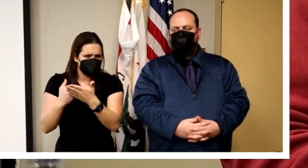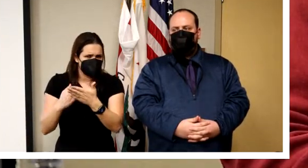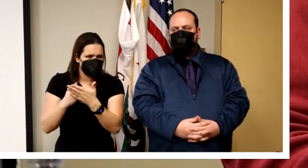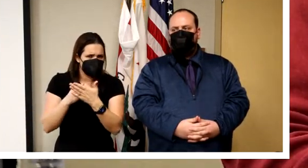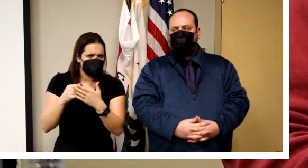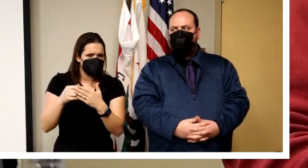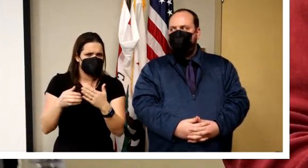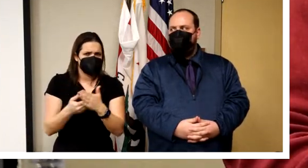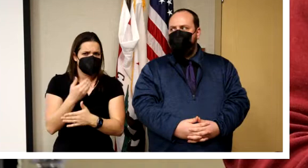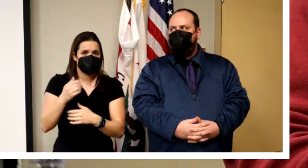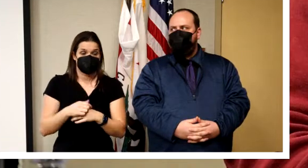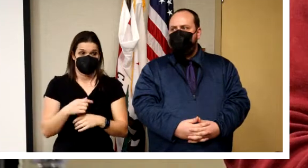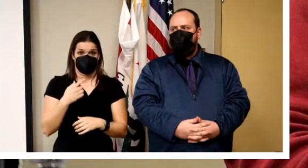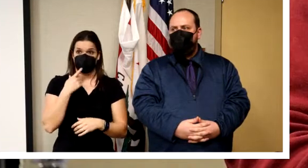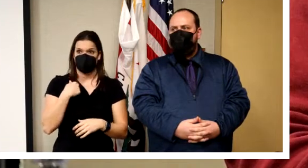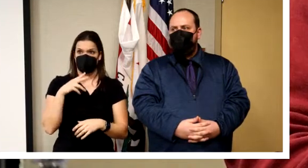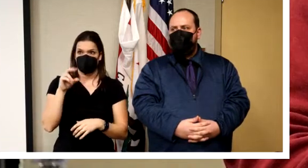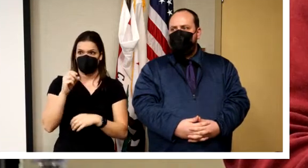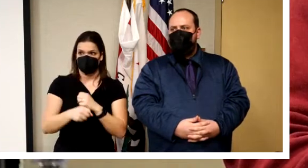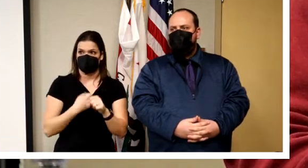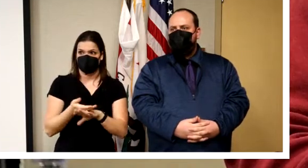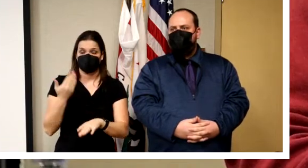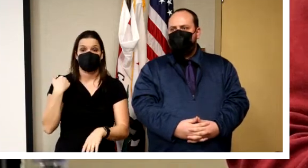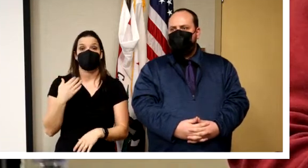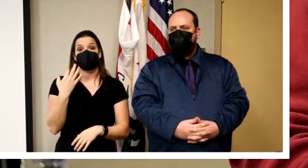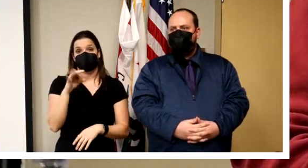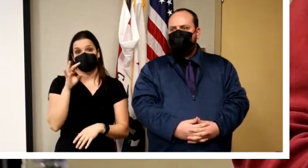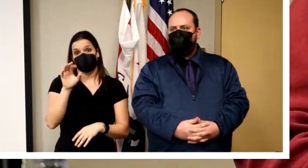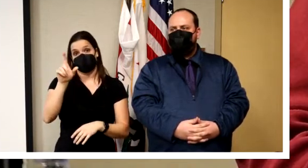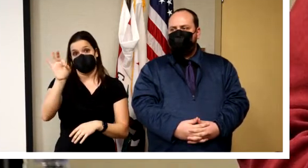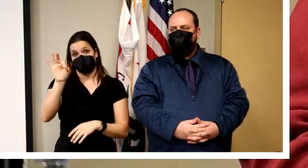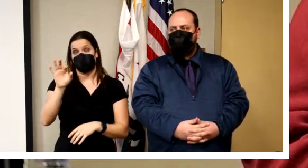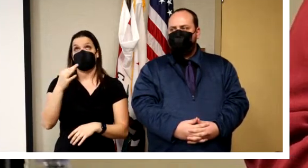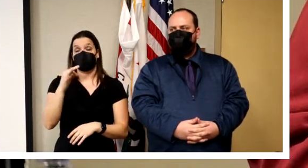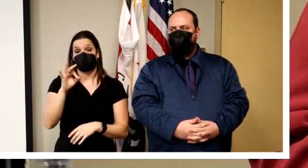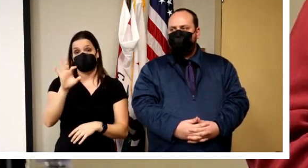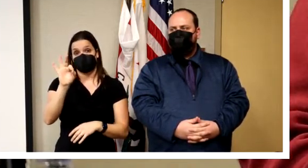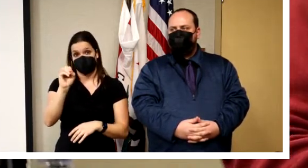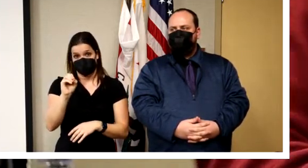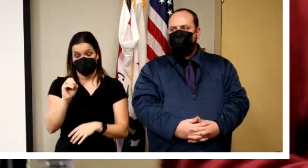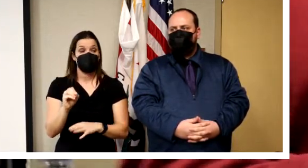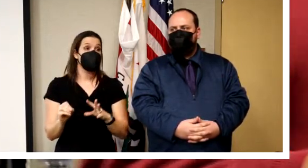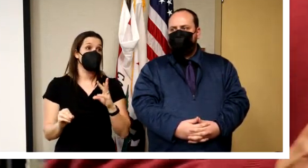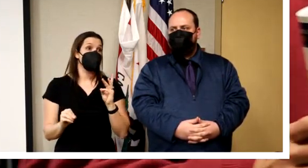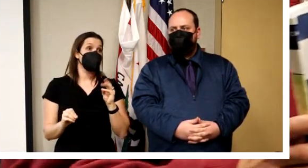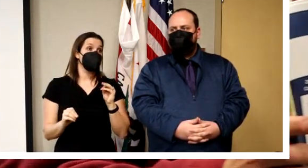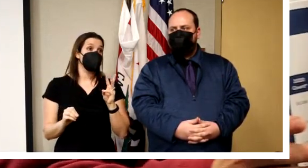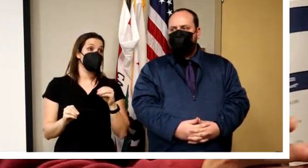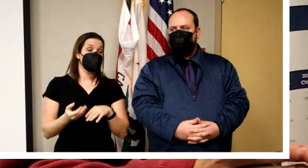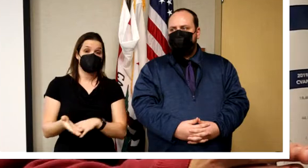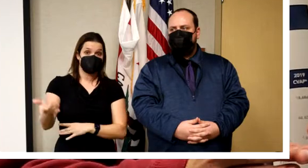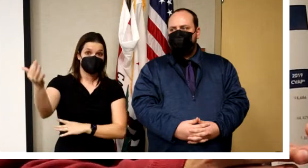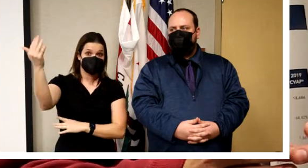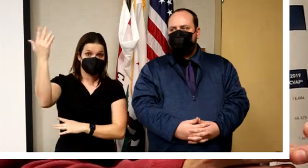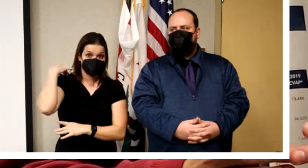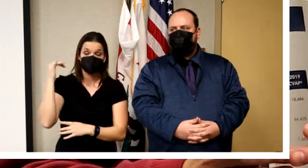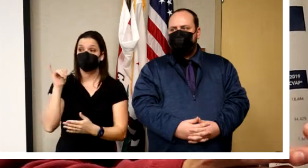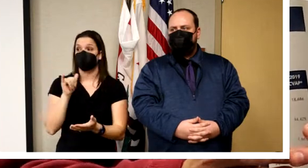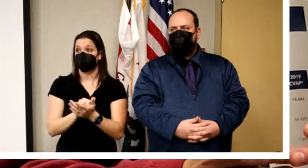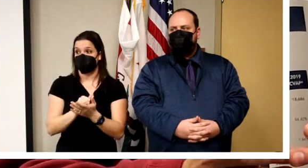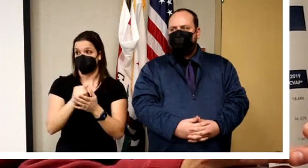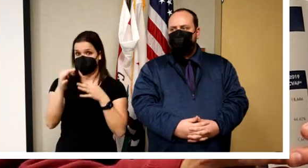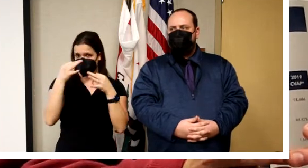redrawn was. I'm told it was like 30 years ago, right? 1990. Yeah, so it's been a while. Yeah. Okay, then that could